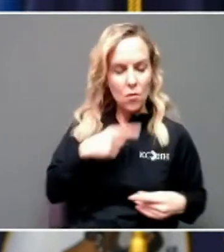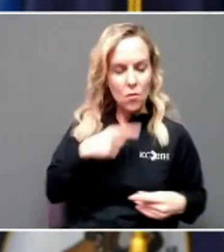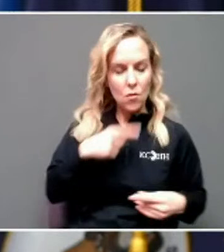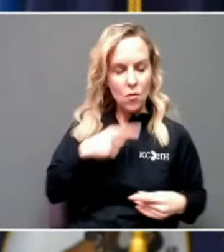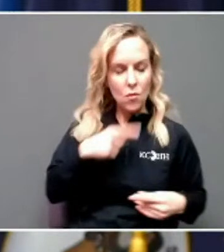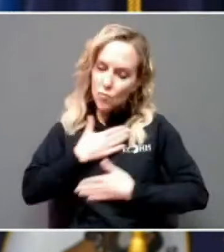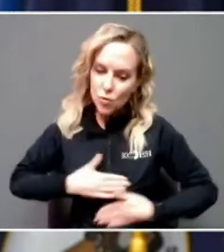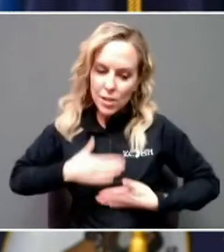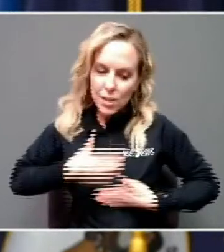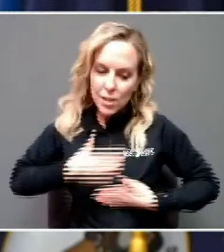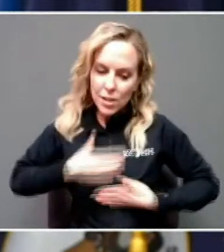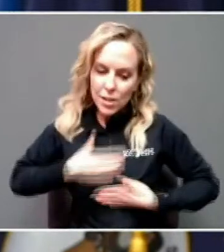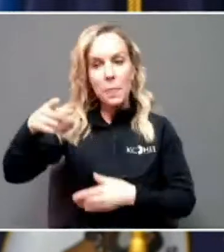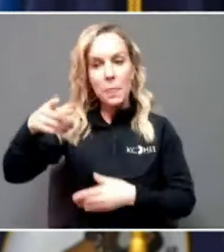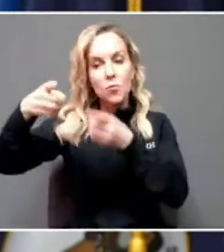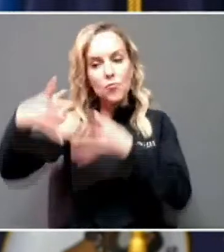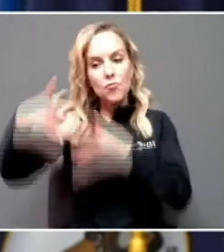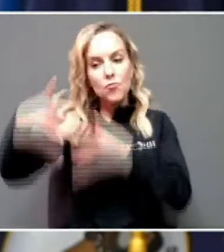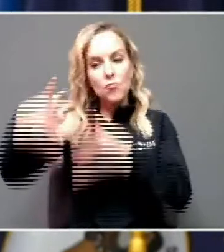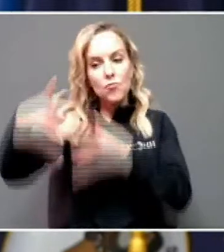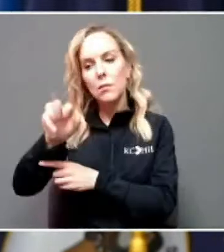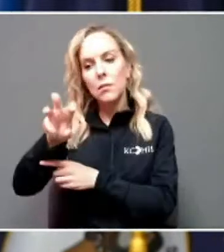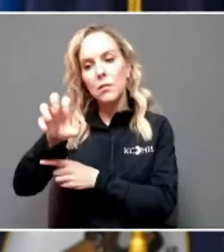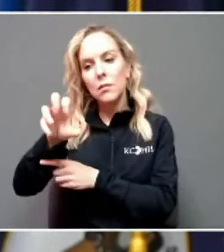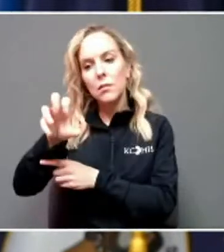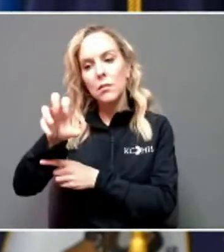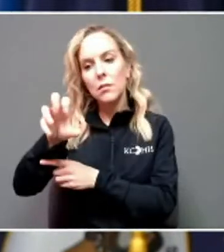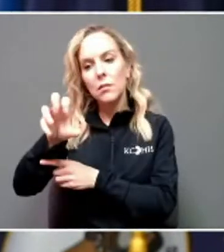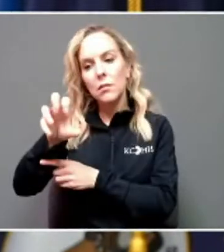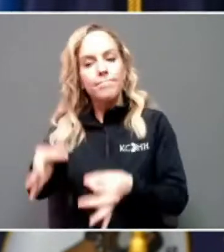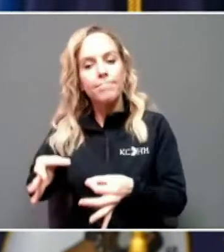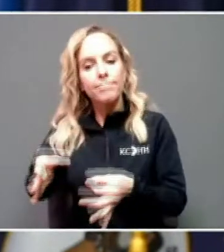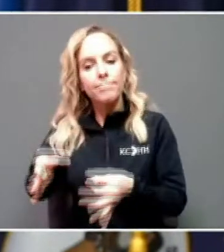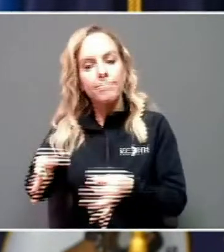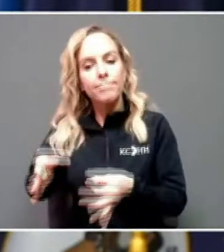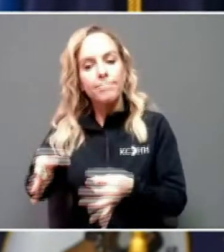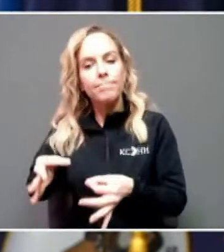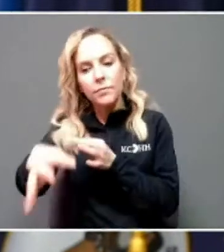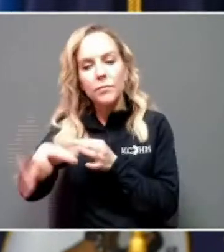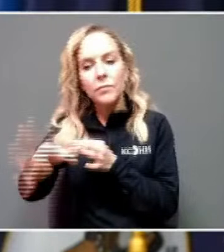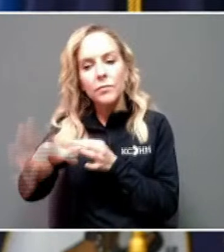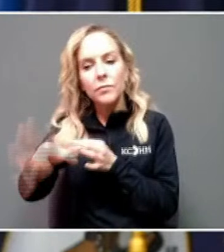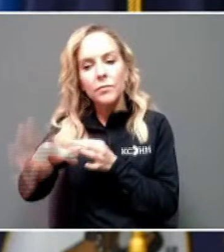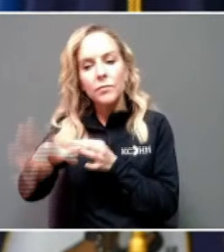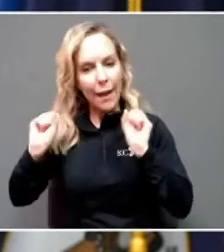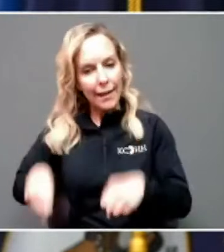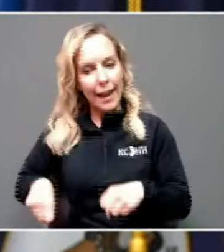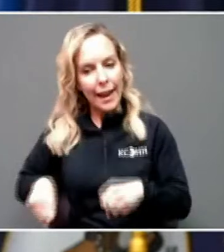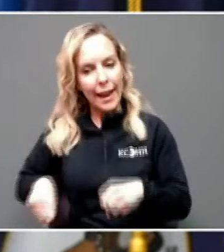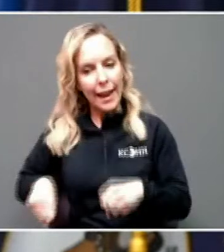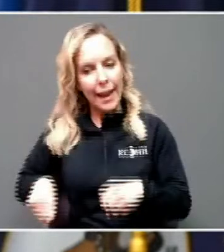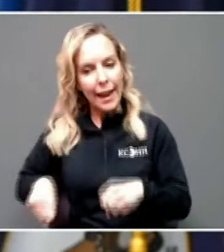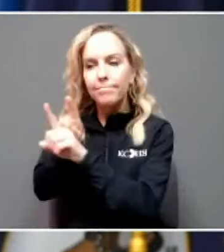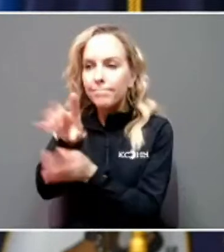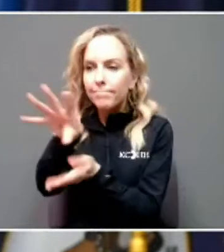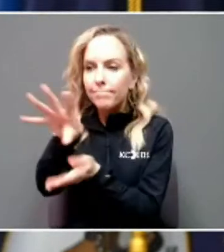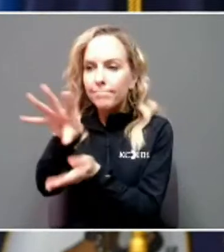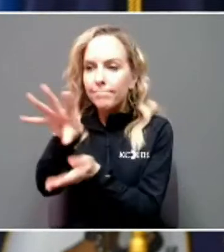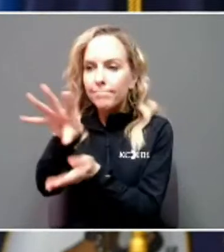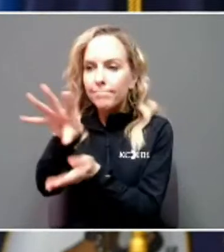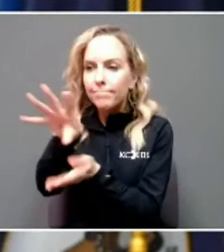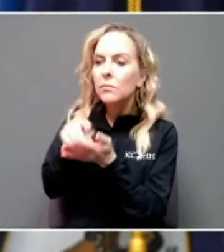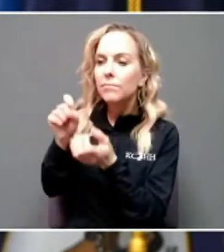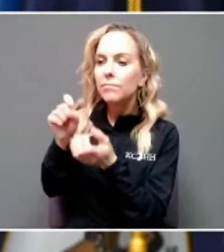decided to extend his retirement and give me an opportunity to learn and hopefully gather some of his expertise moving